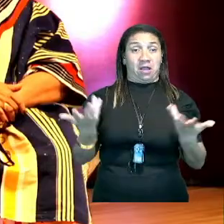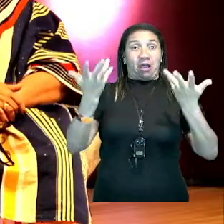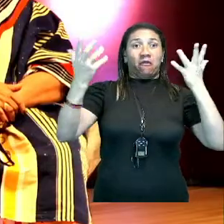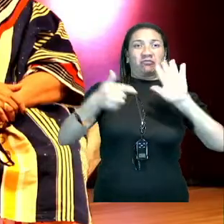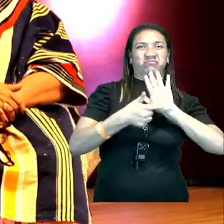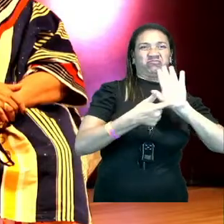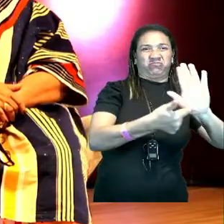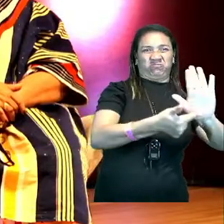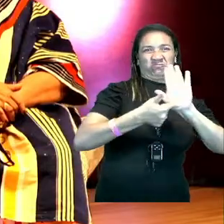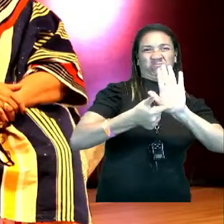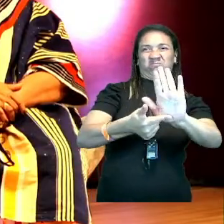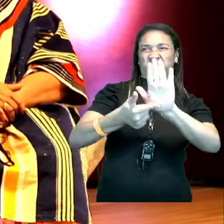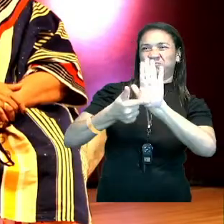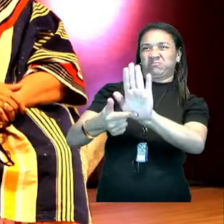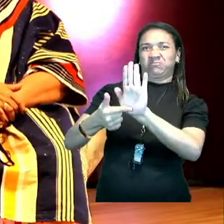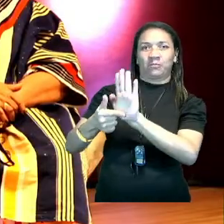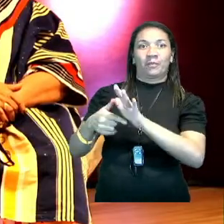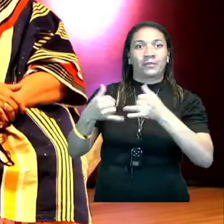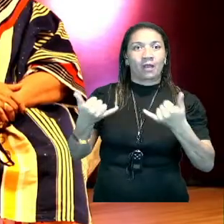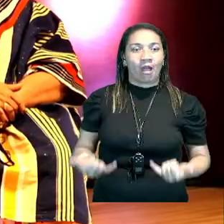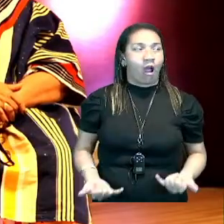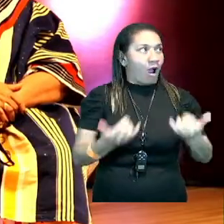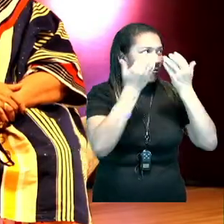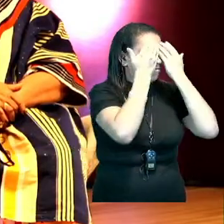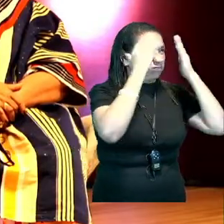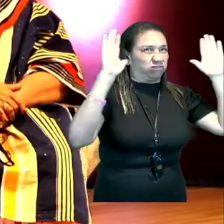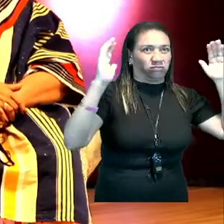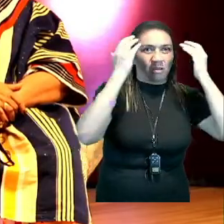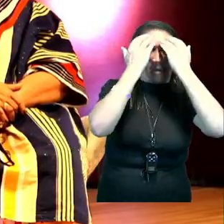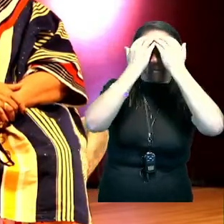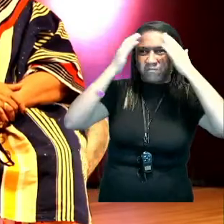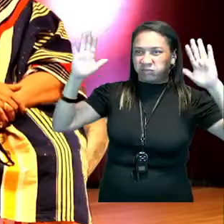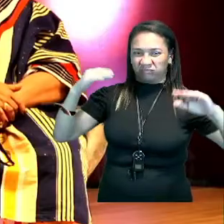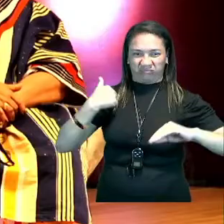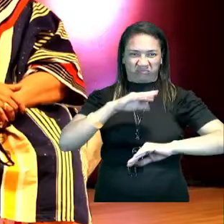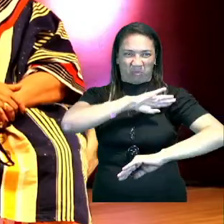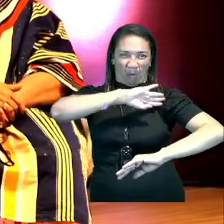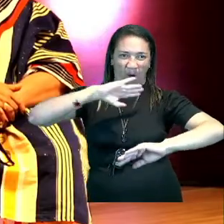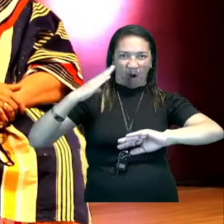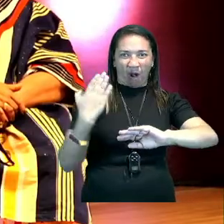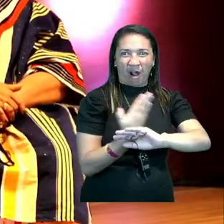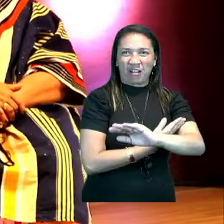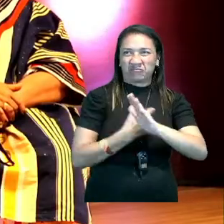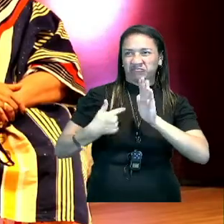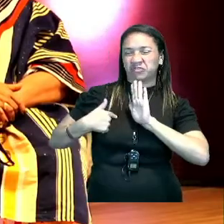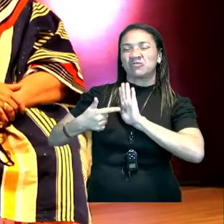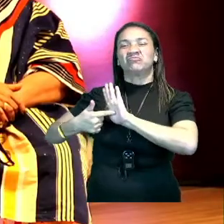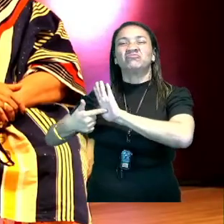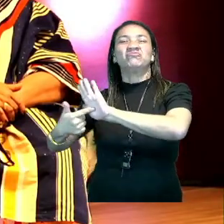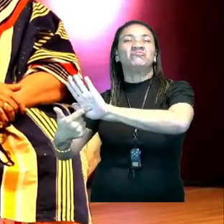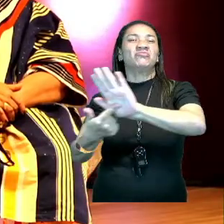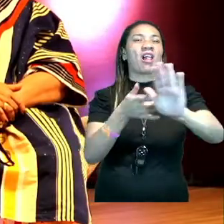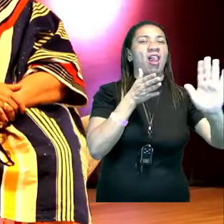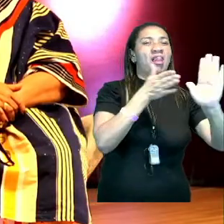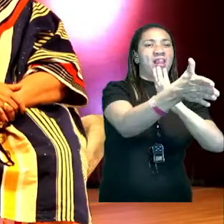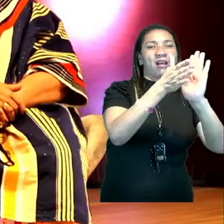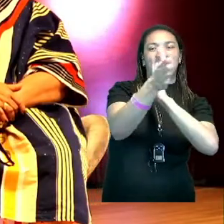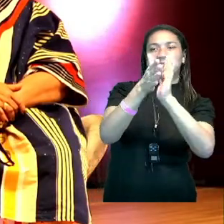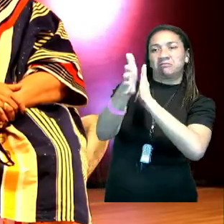Because those people in this country, the no ones, realized that they have power.